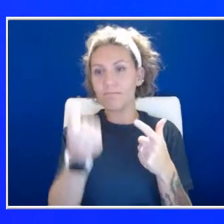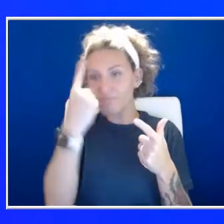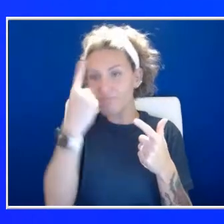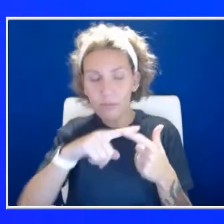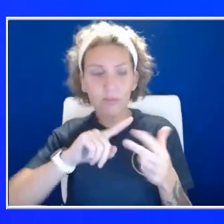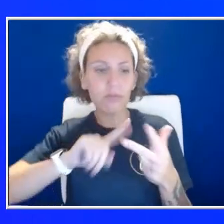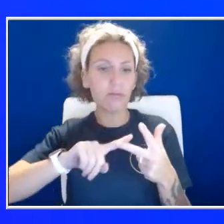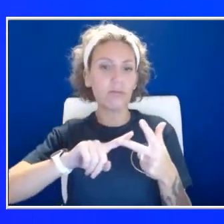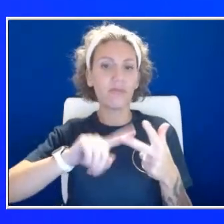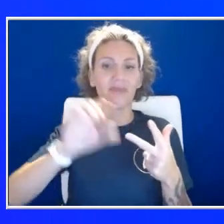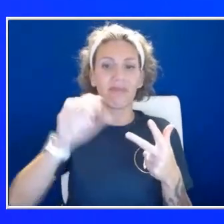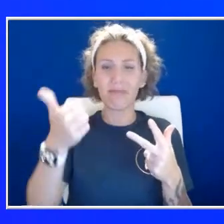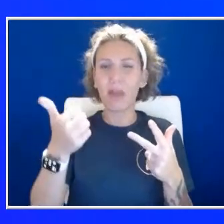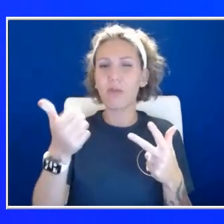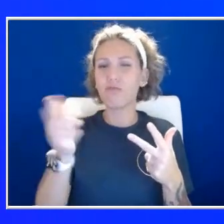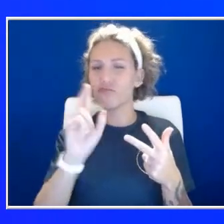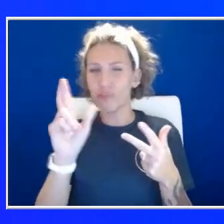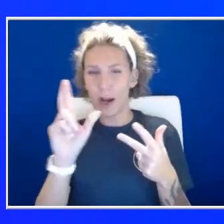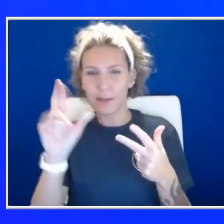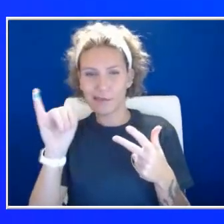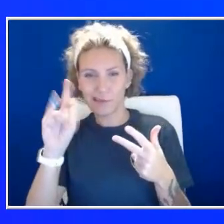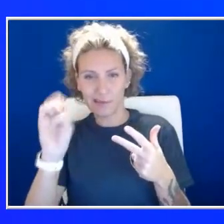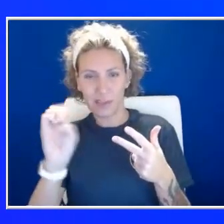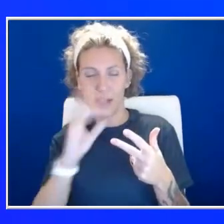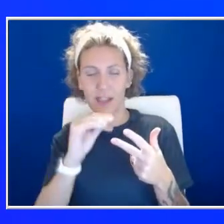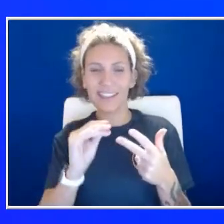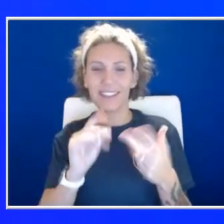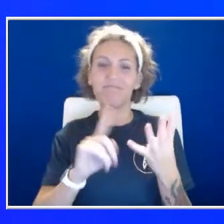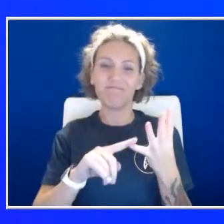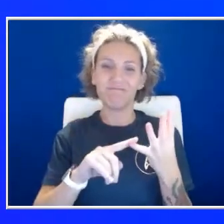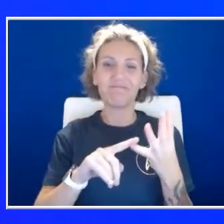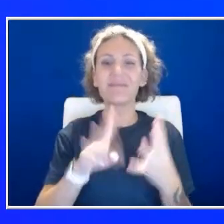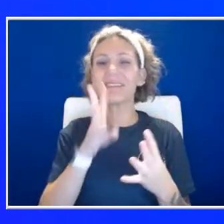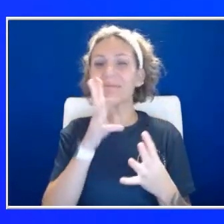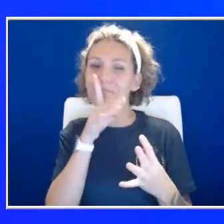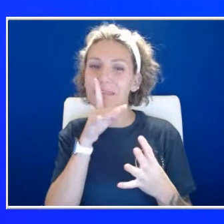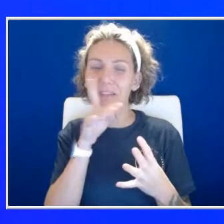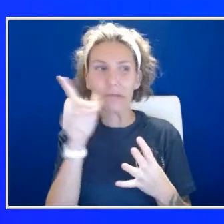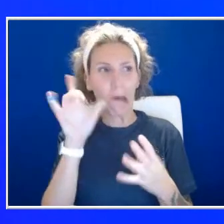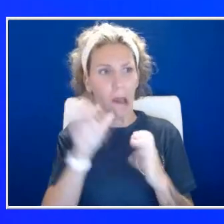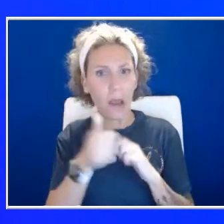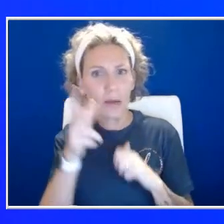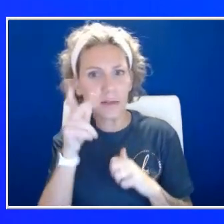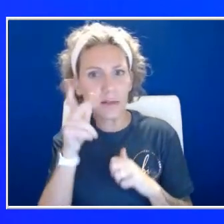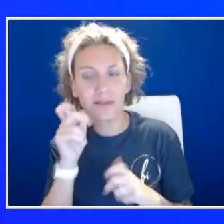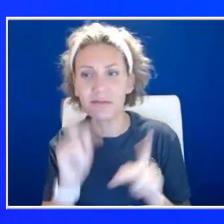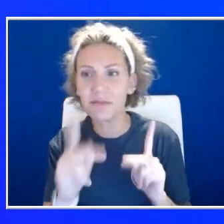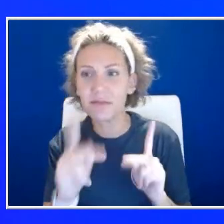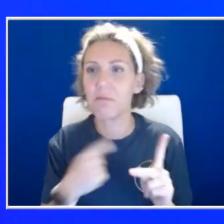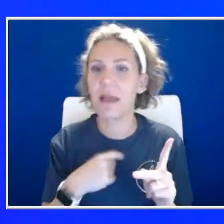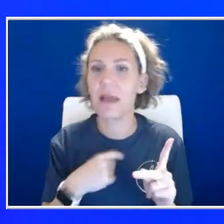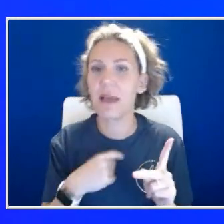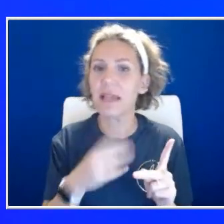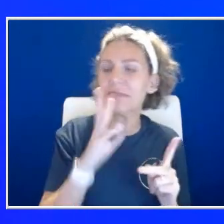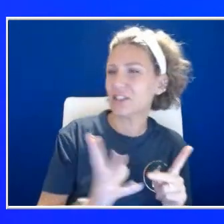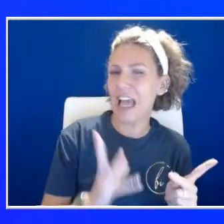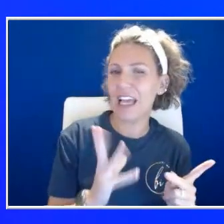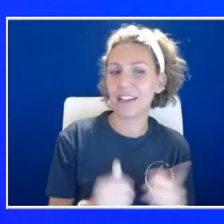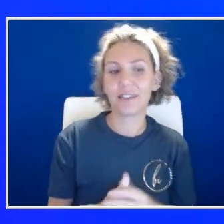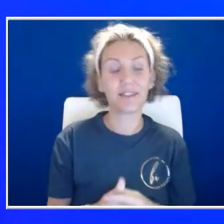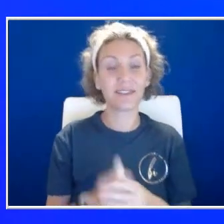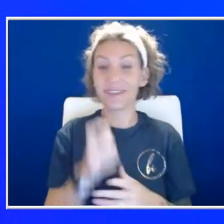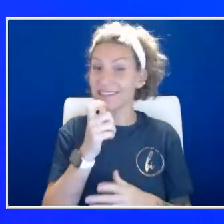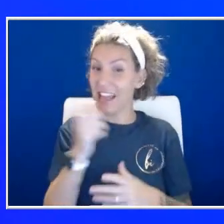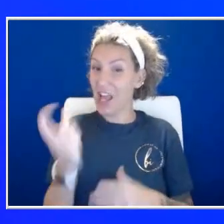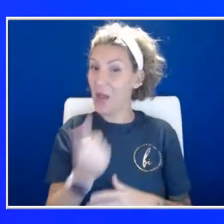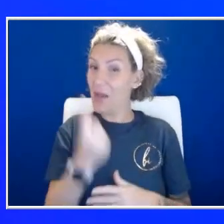and we also look at speech and how her speech sounds. That's the first thing people will say to us, well, my speech is fine. It's not always the speech that you